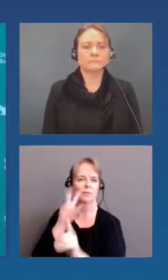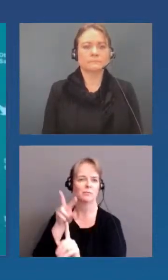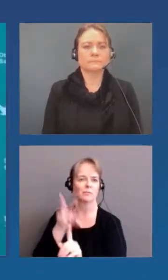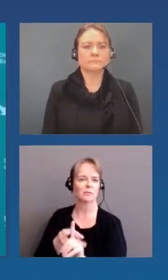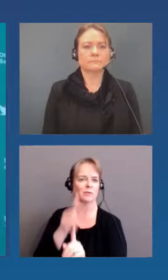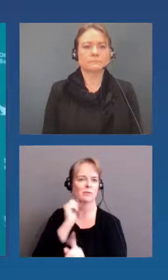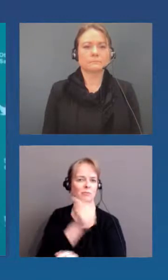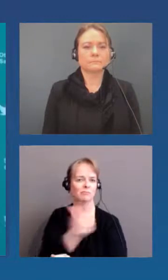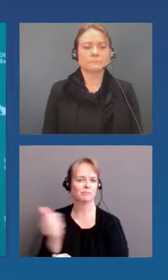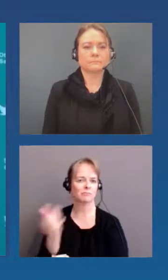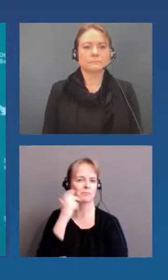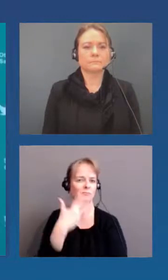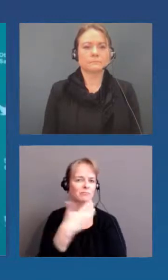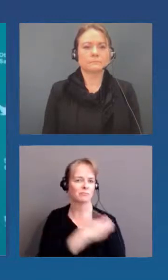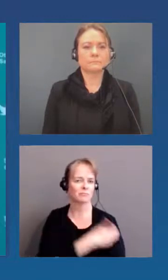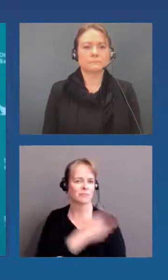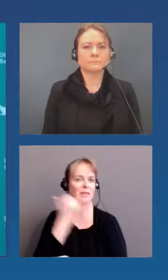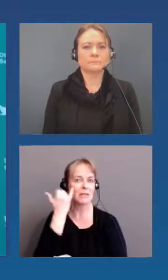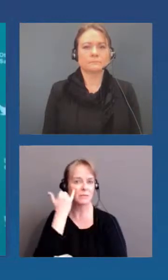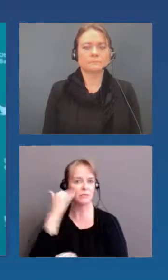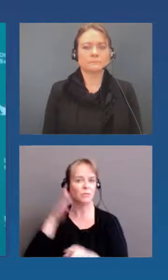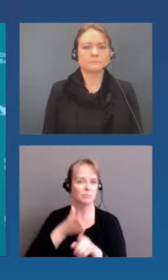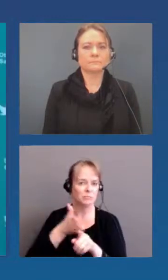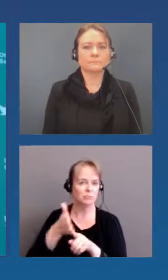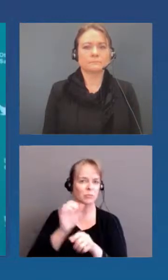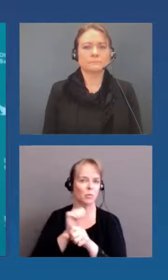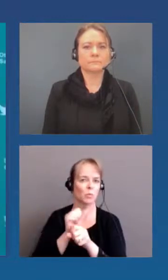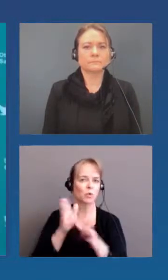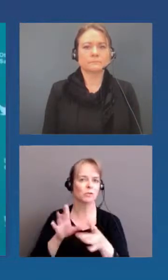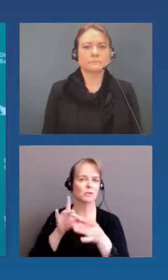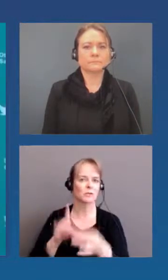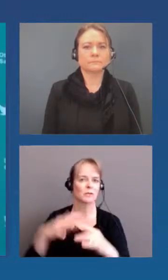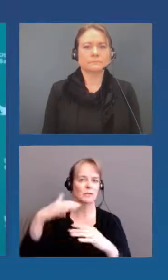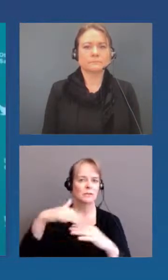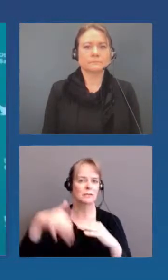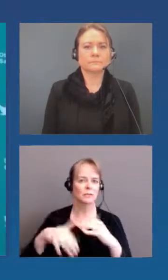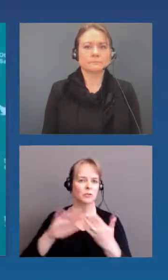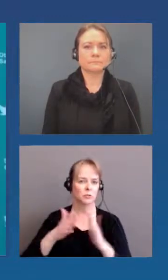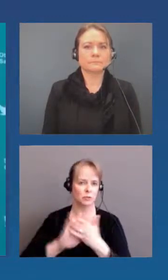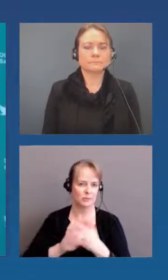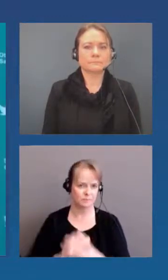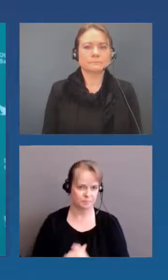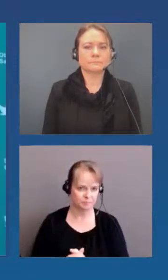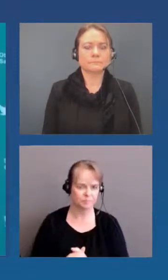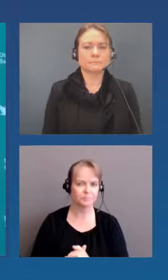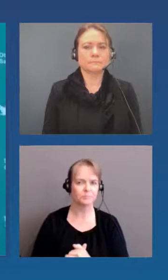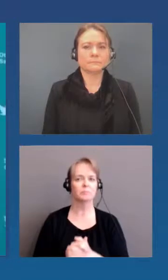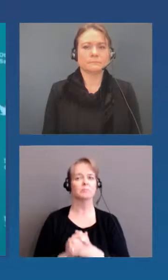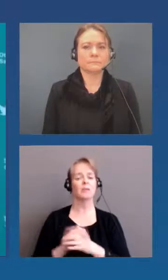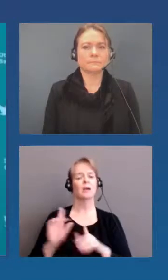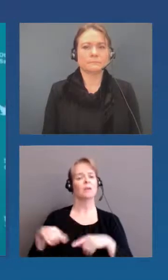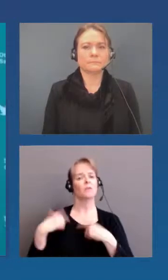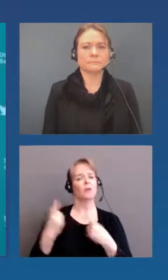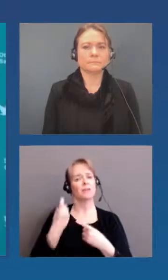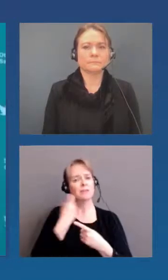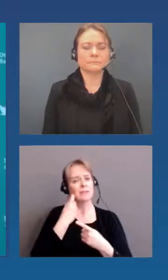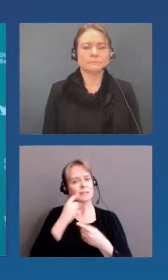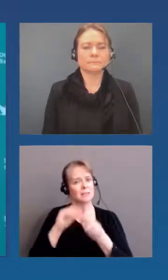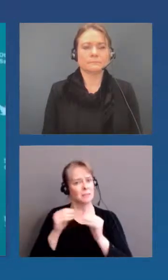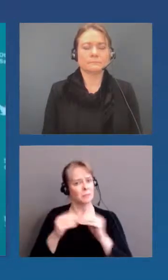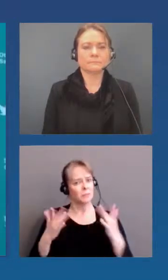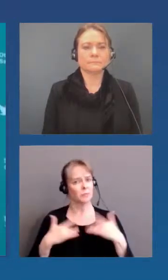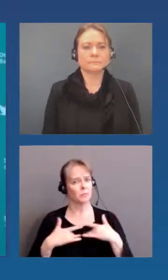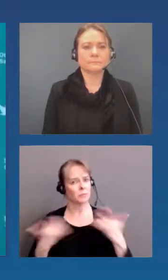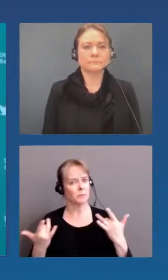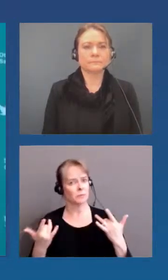So the latest monitoring indicators about what's going on with COVID in our community, they show that while the number of